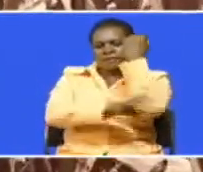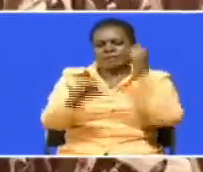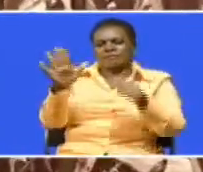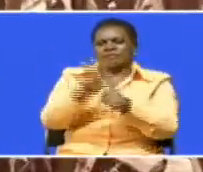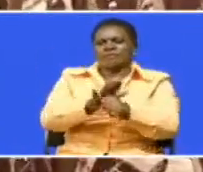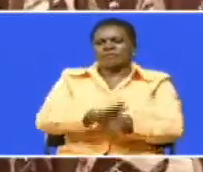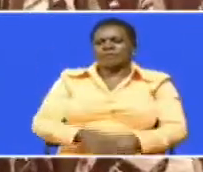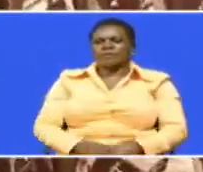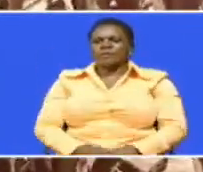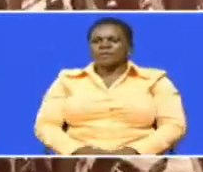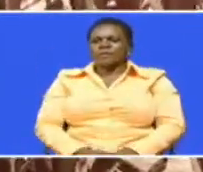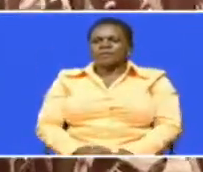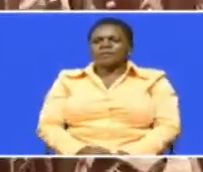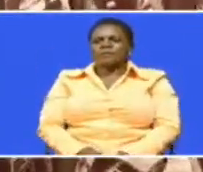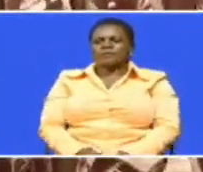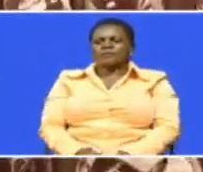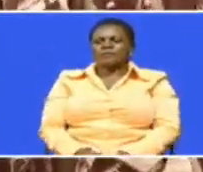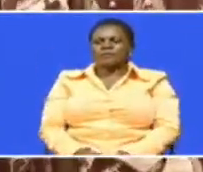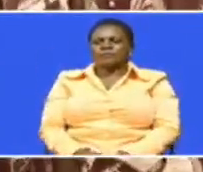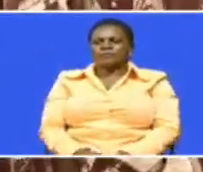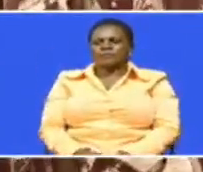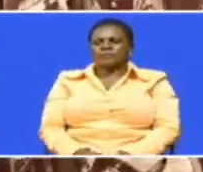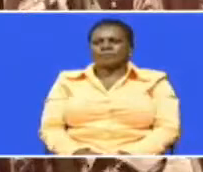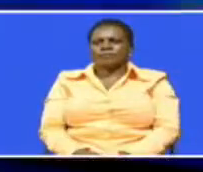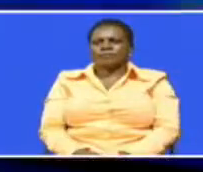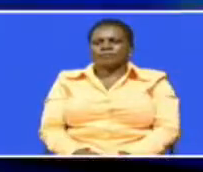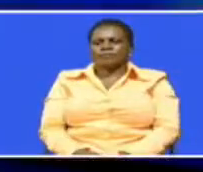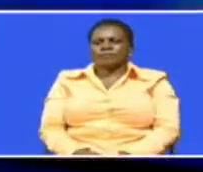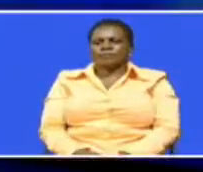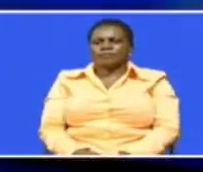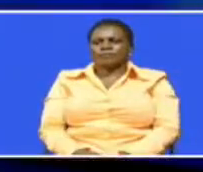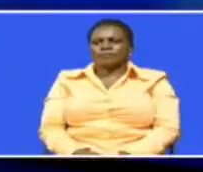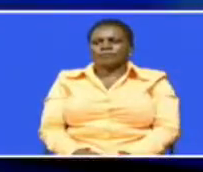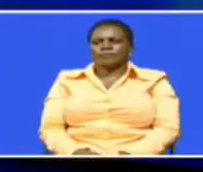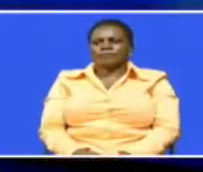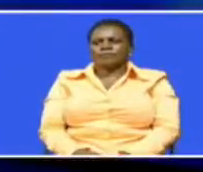Moige William, KTN News, Embu. Now, Africa's